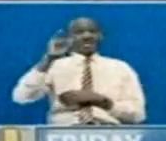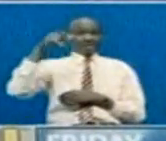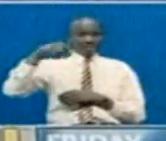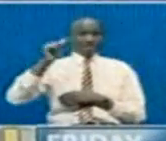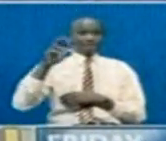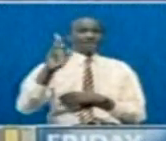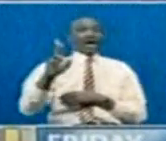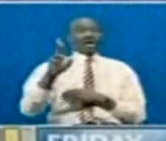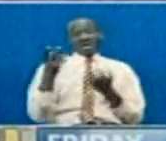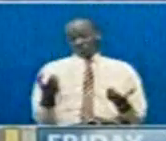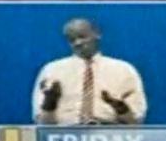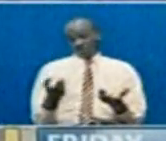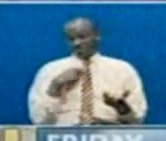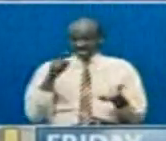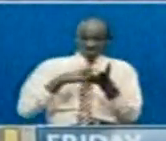I was wrong?